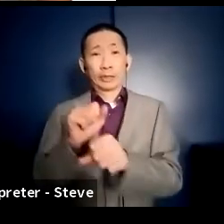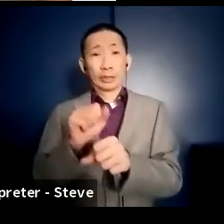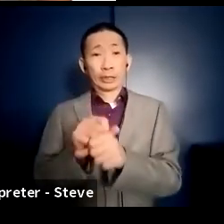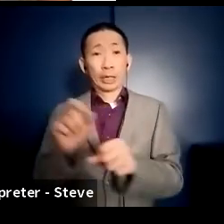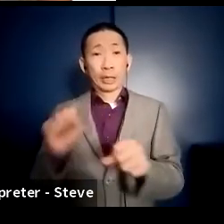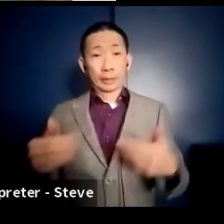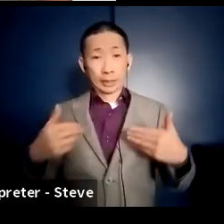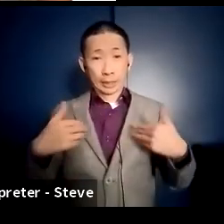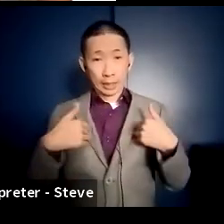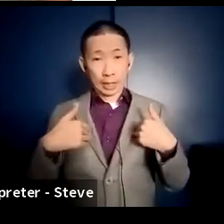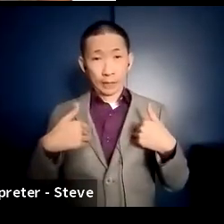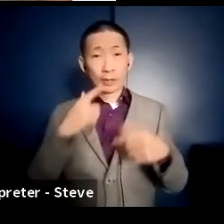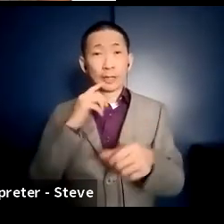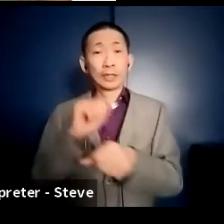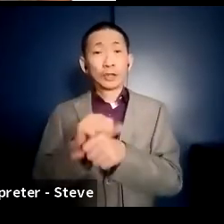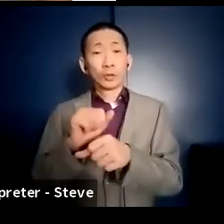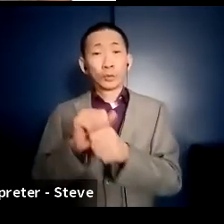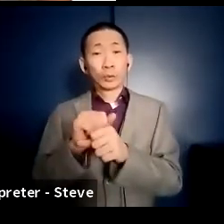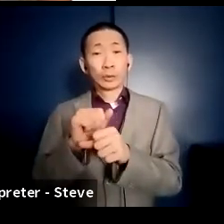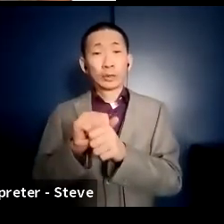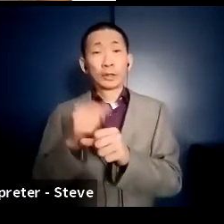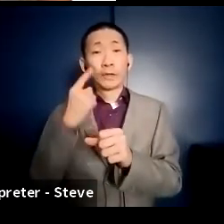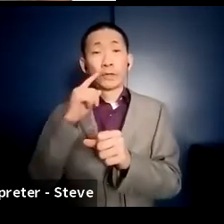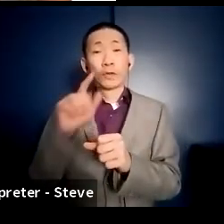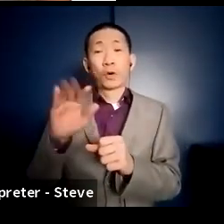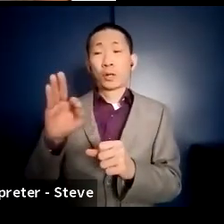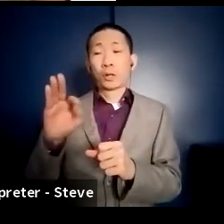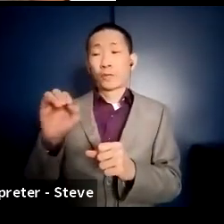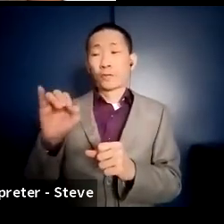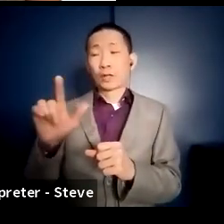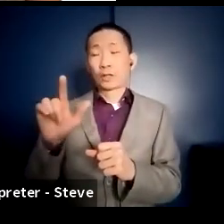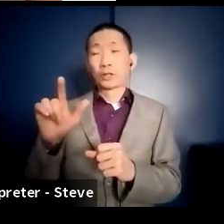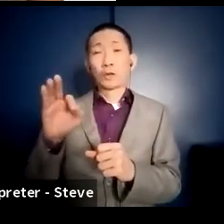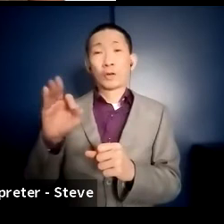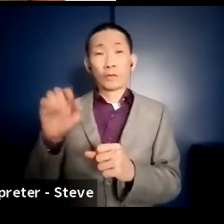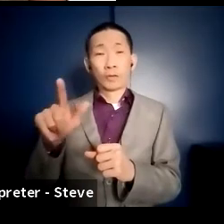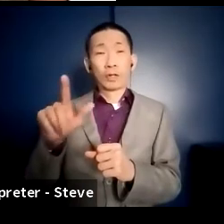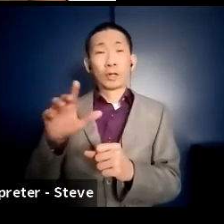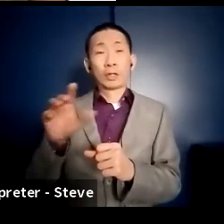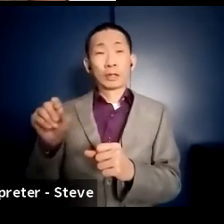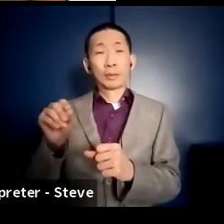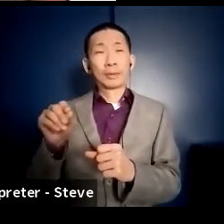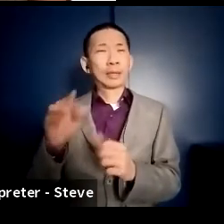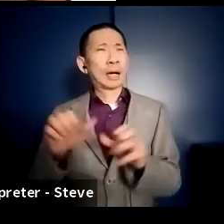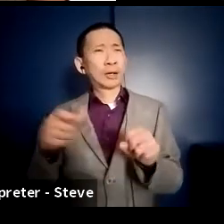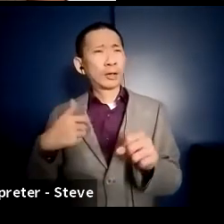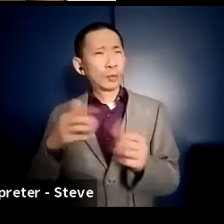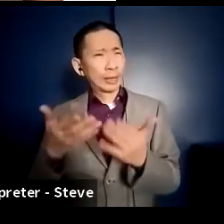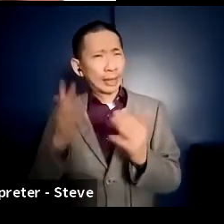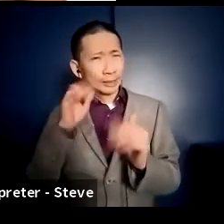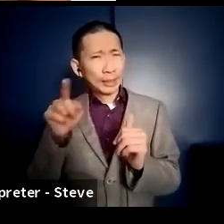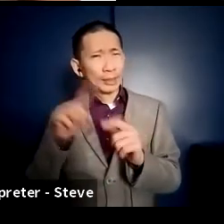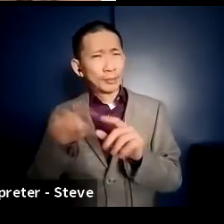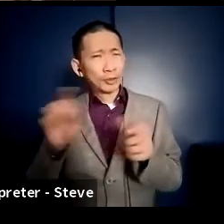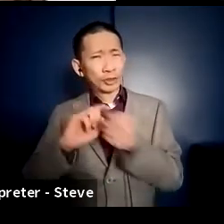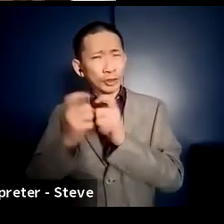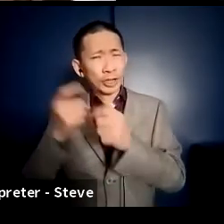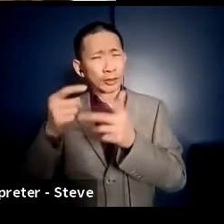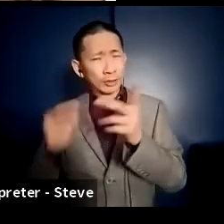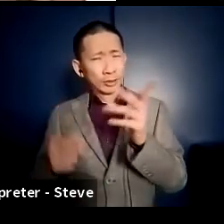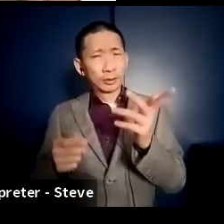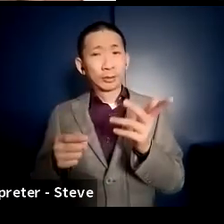town is working, you know, for the fossil fuel company. And like, how can we expect them to, et cetera, et cetera. And I